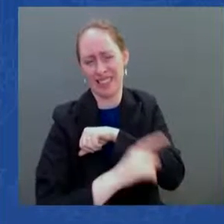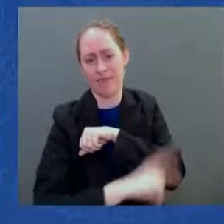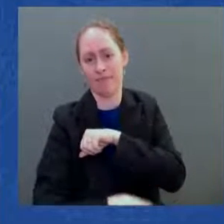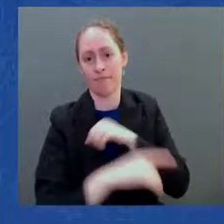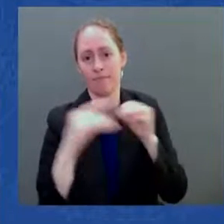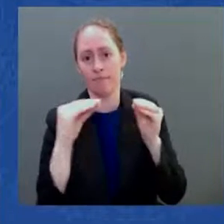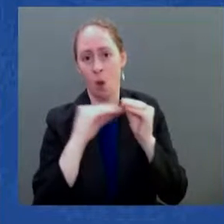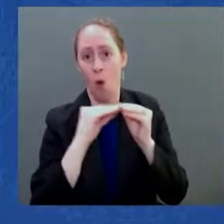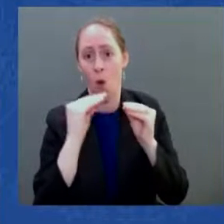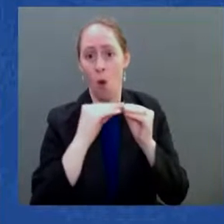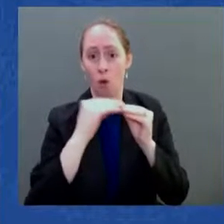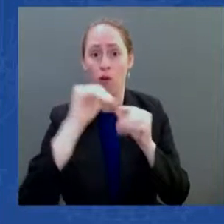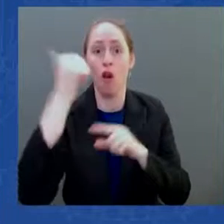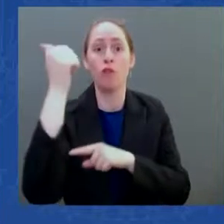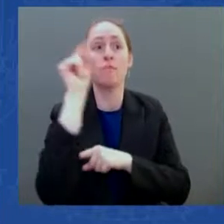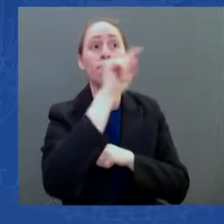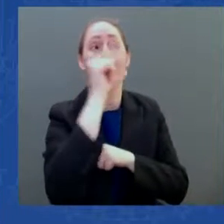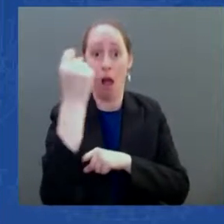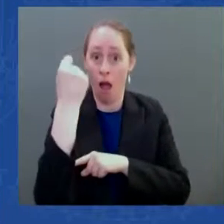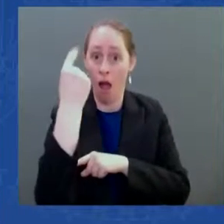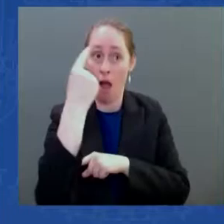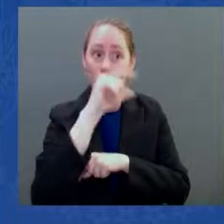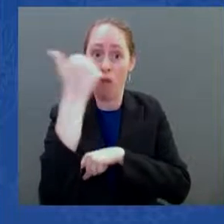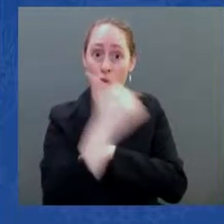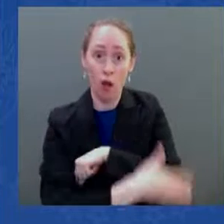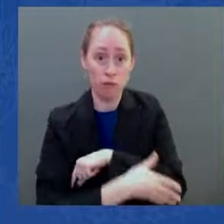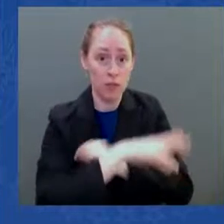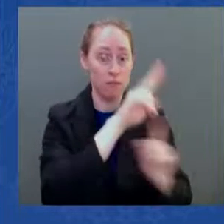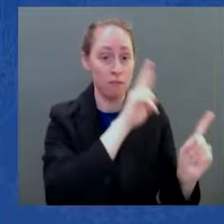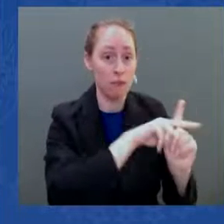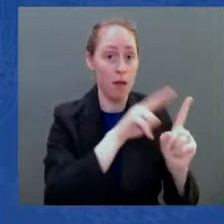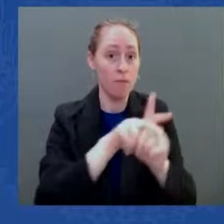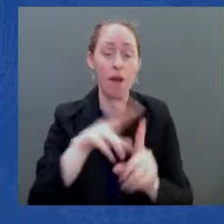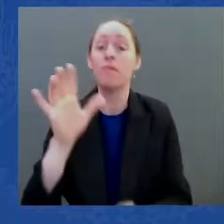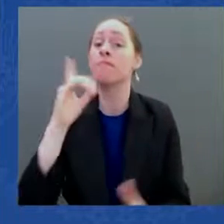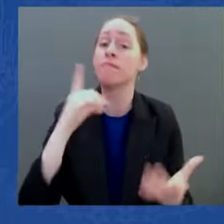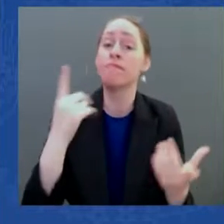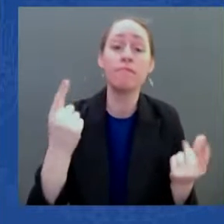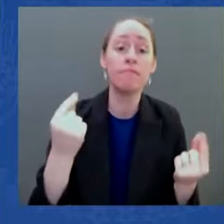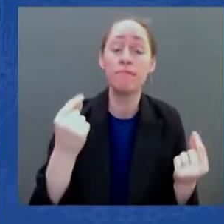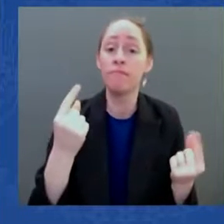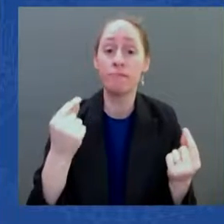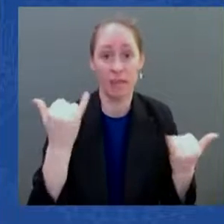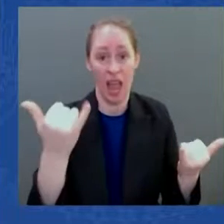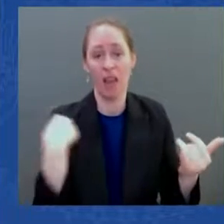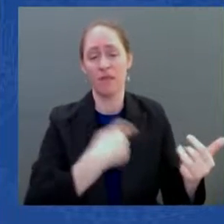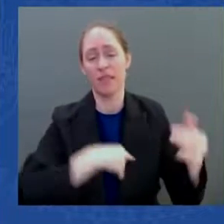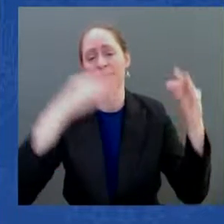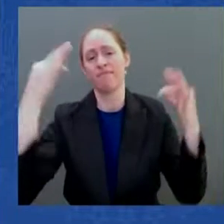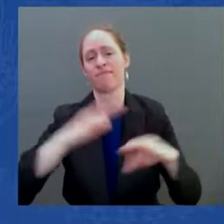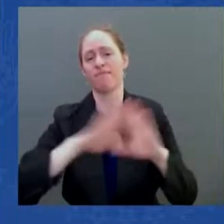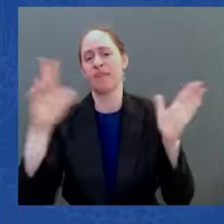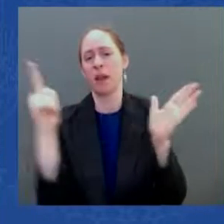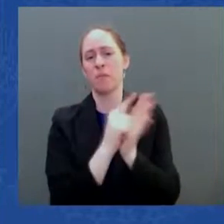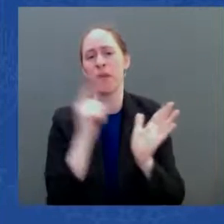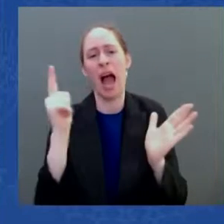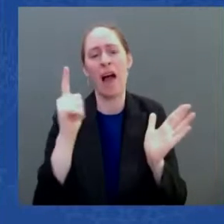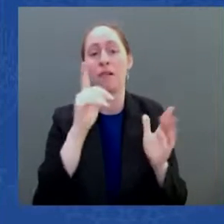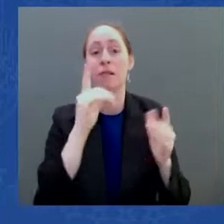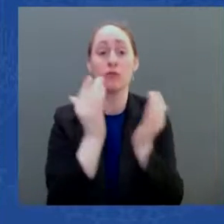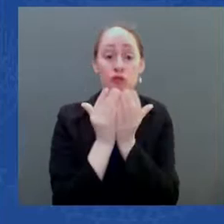announcing that the United States will ban Russian-affiliated ships from our ports, as they did in Europe. That